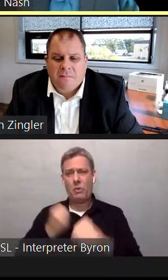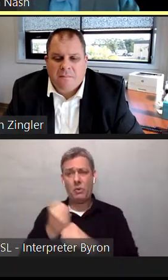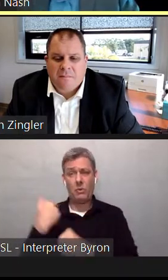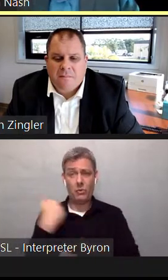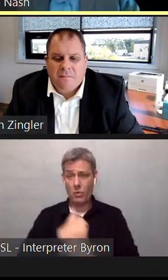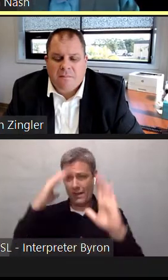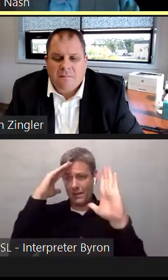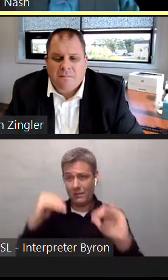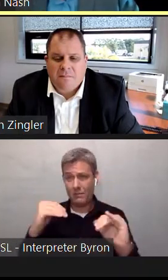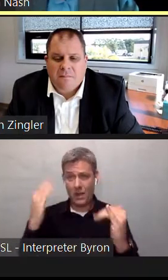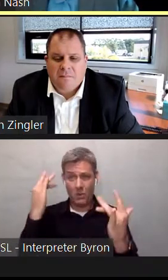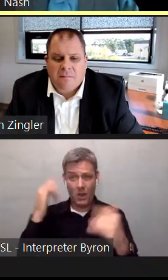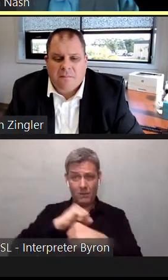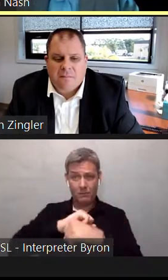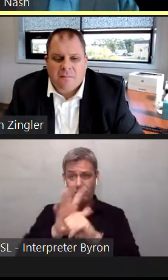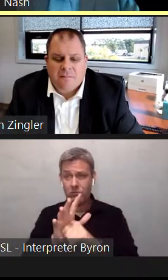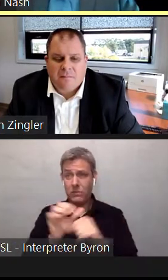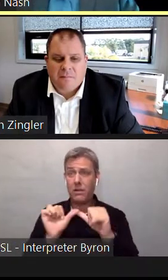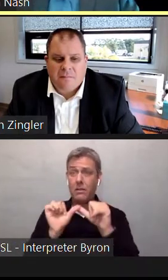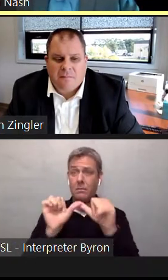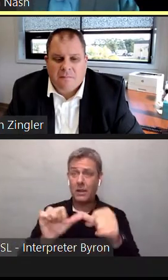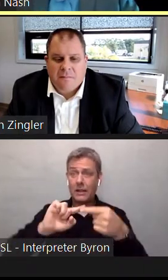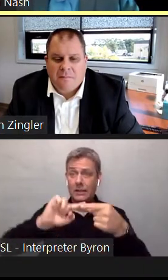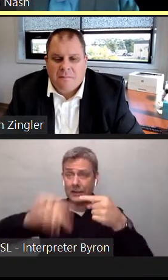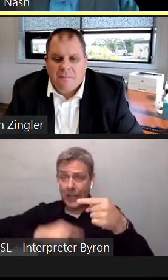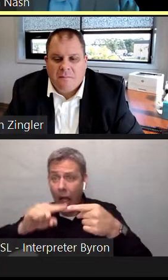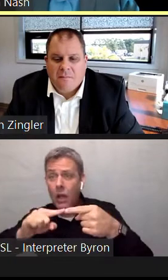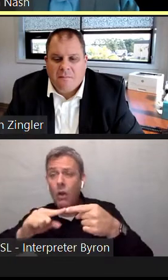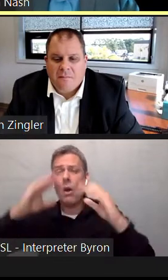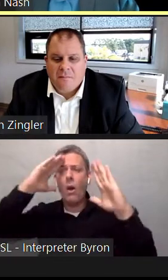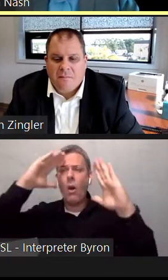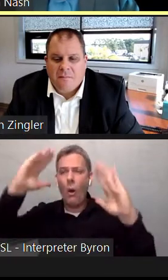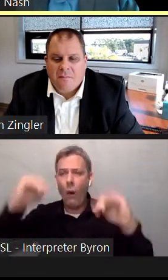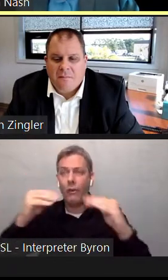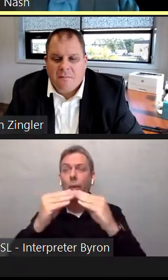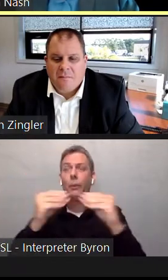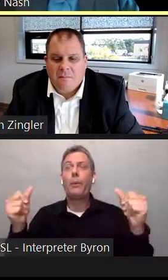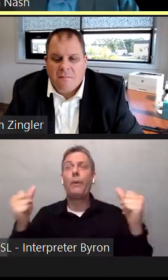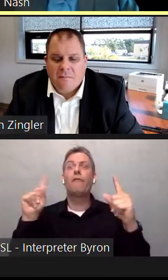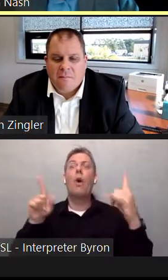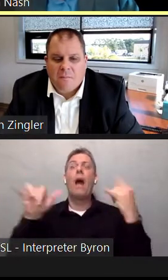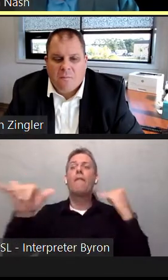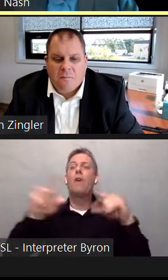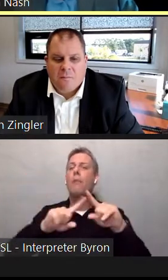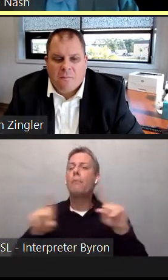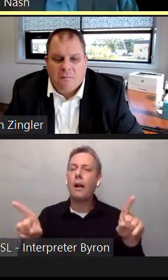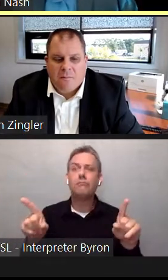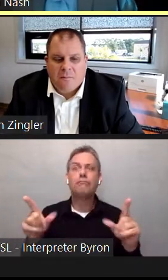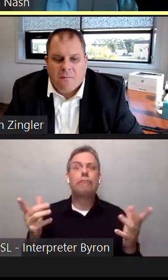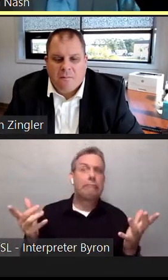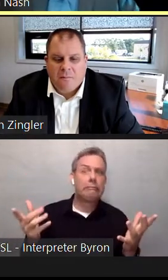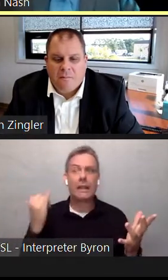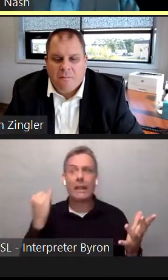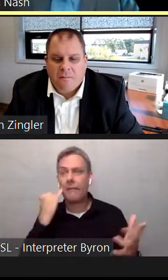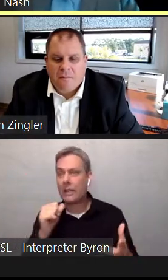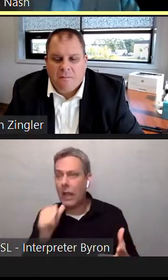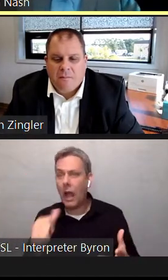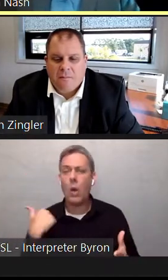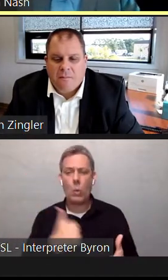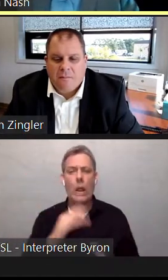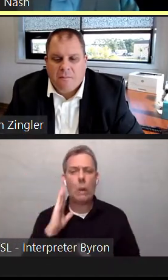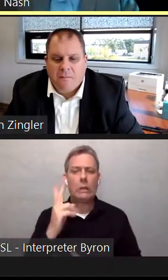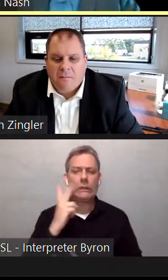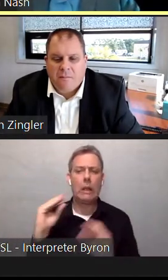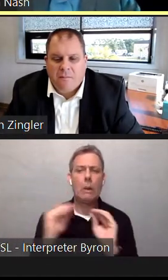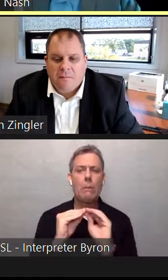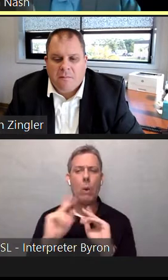pandemic completes its cycle, hopefully gone forever, if not at least ways under some kind of control, that we'll begin to see more and more people